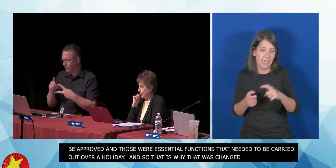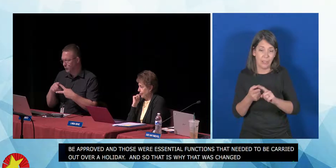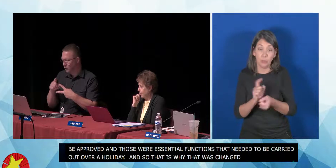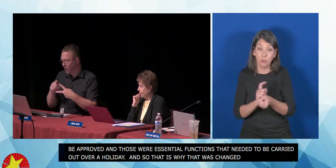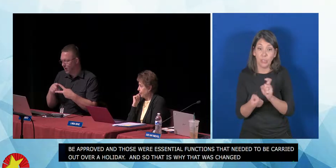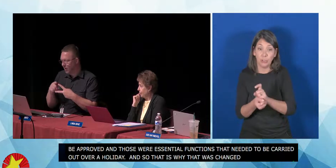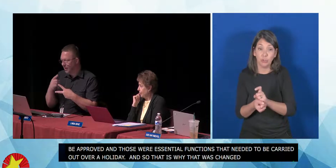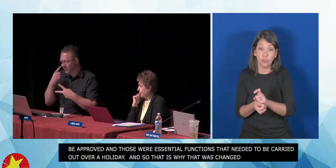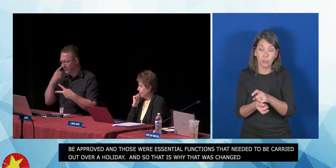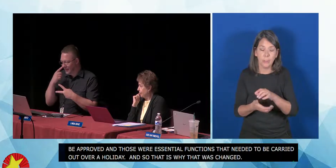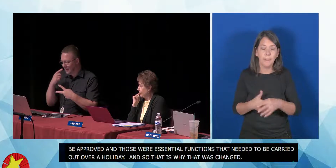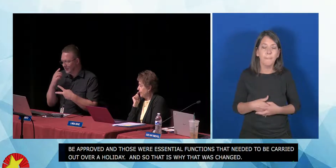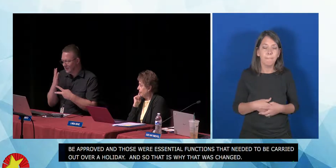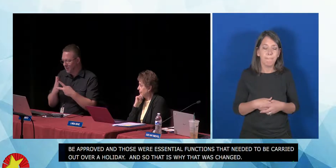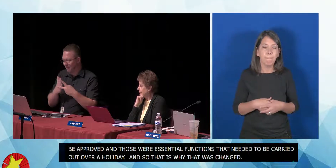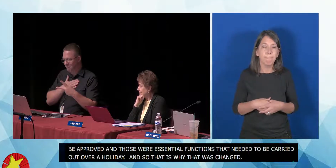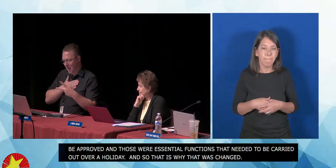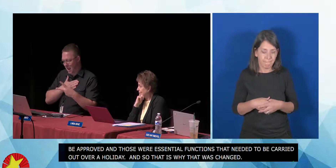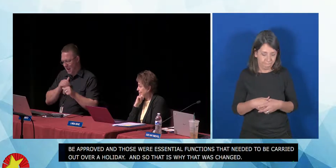Great. Thank you.